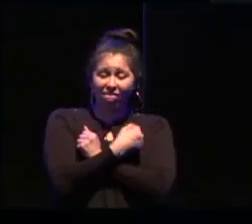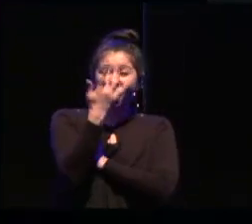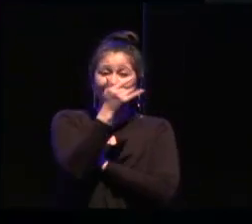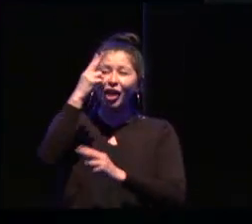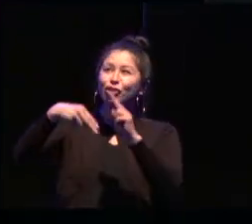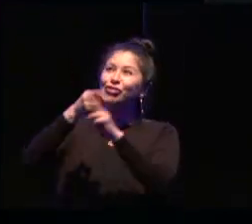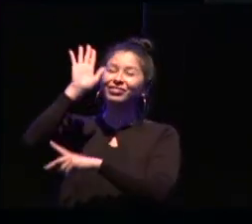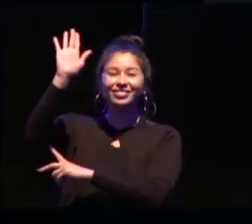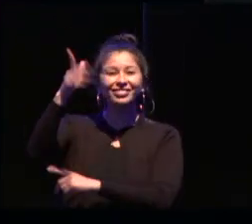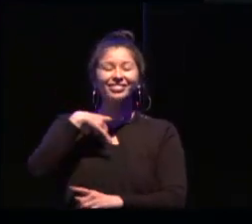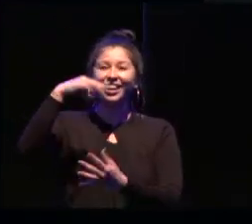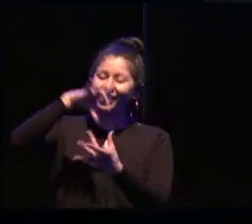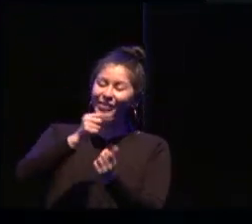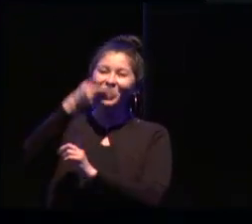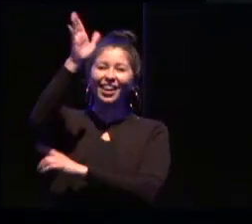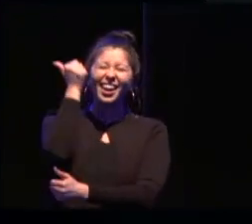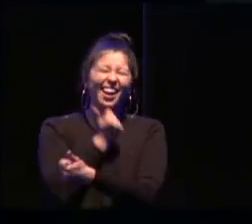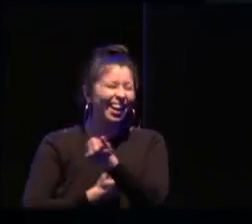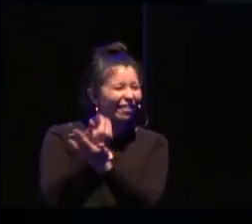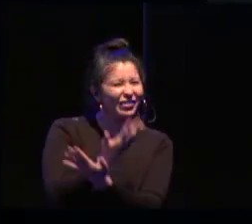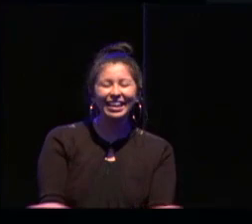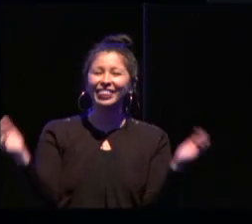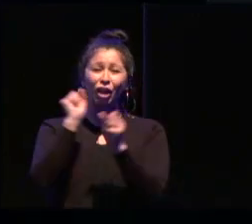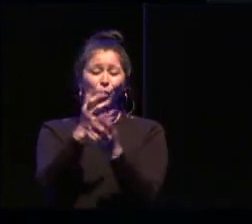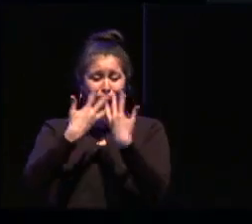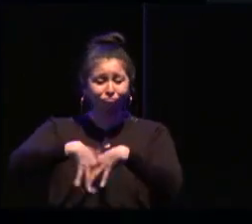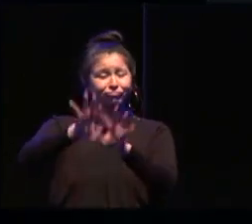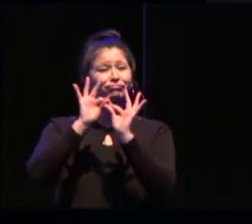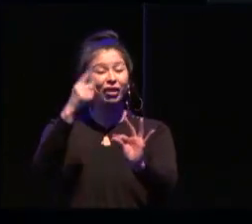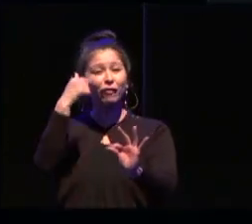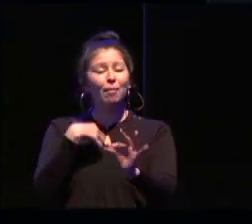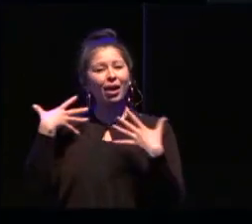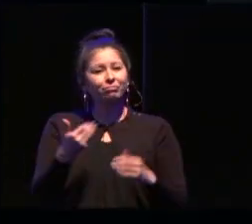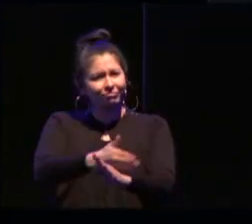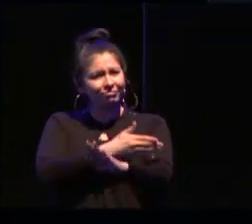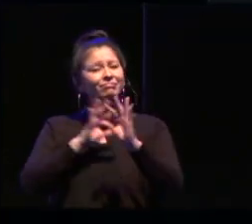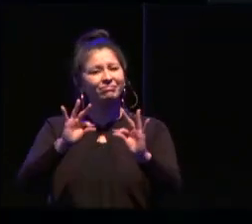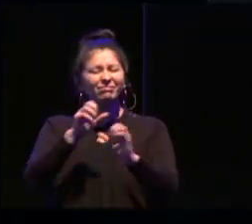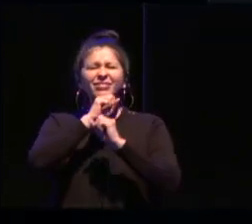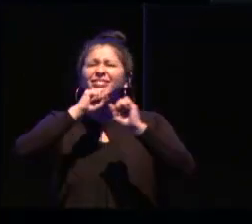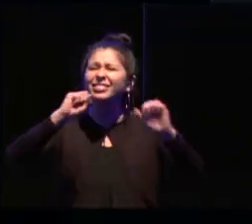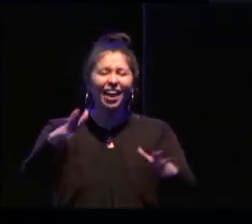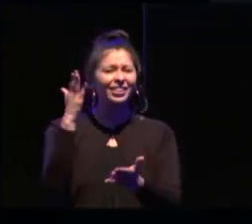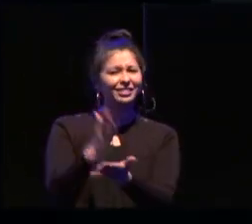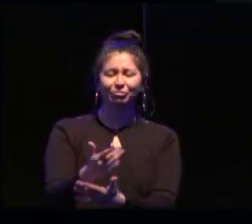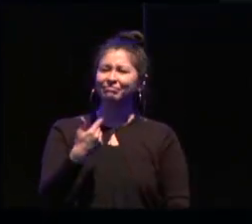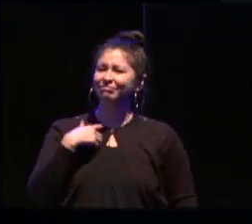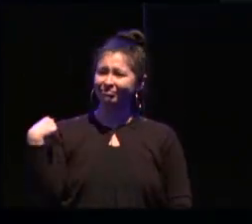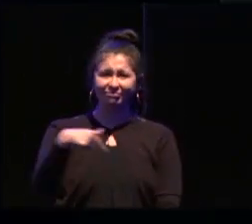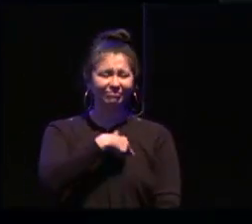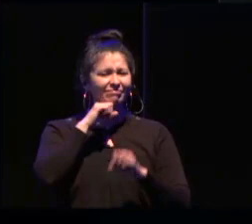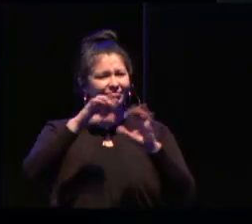universe. I'm one with God, everything is working together for my good. Ain't nothing stopping